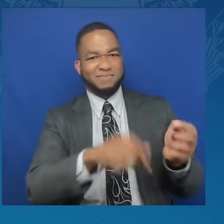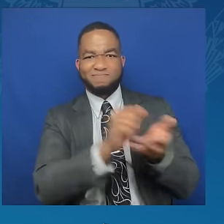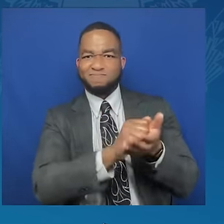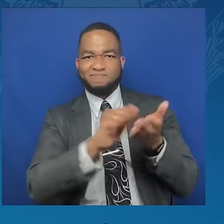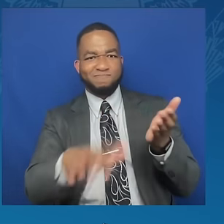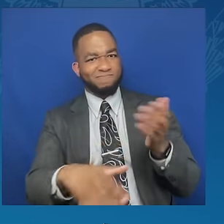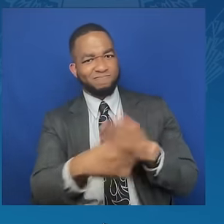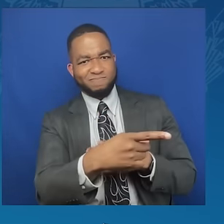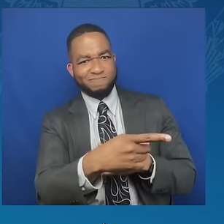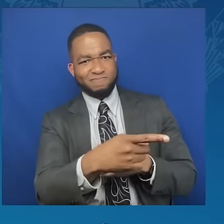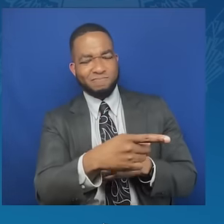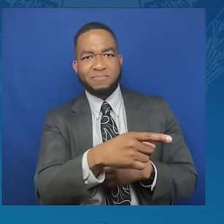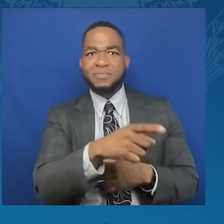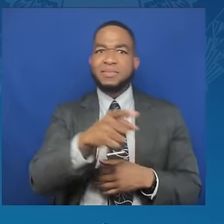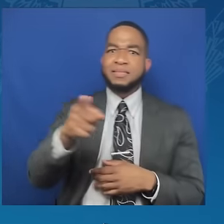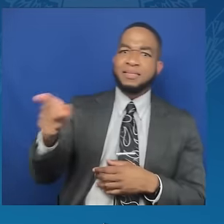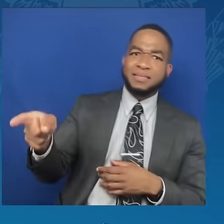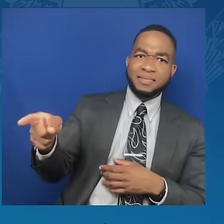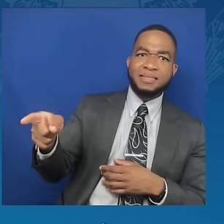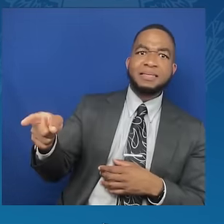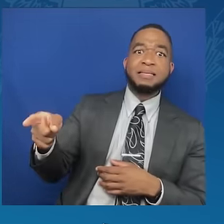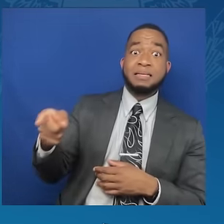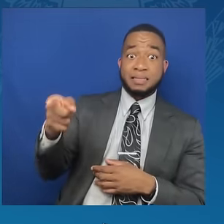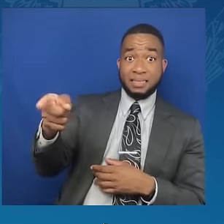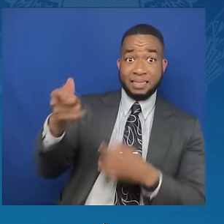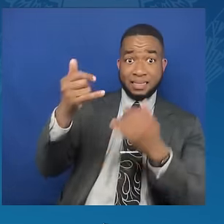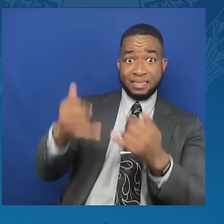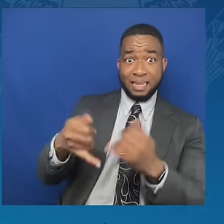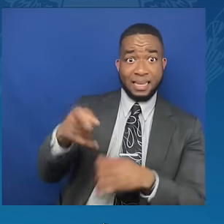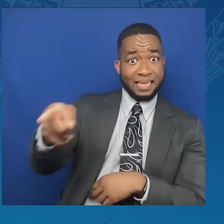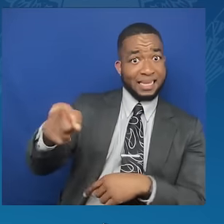do not have the freedom to start a family.